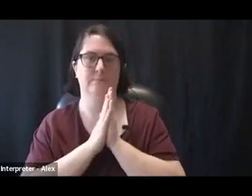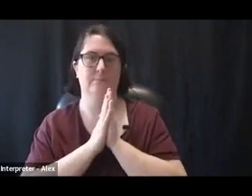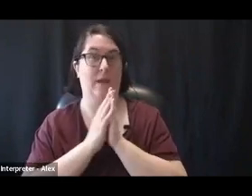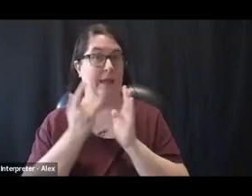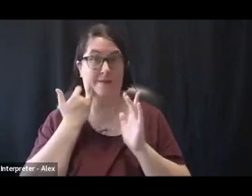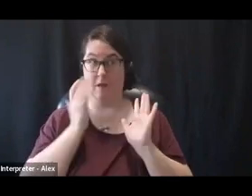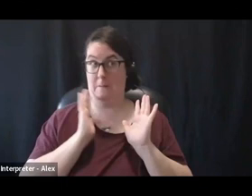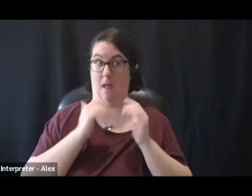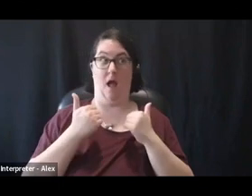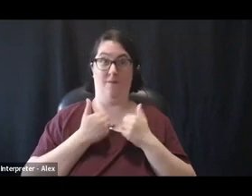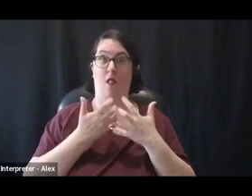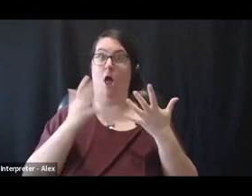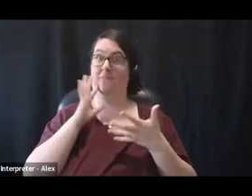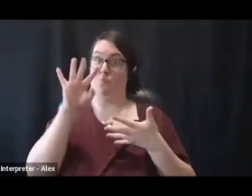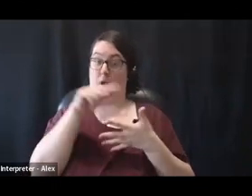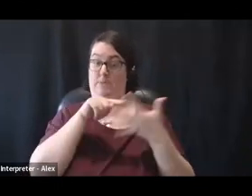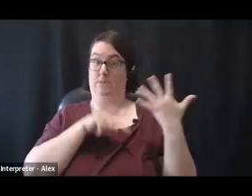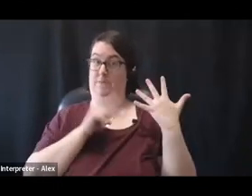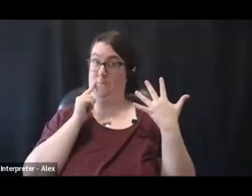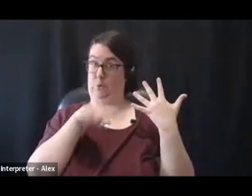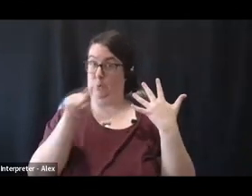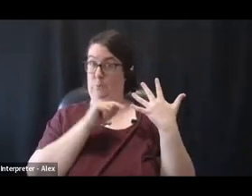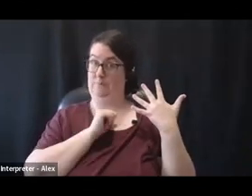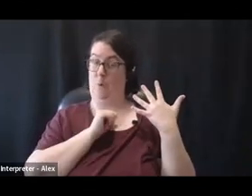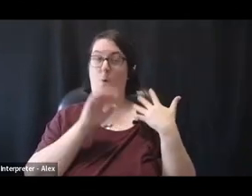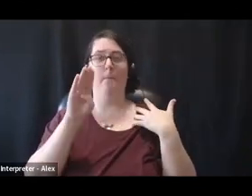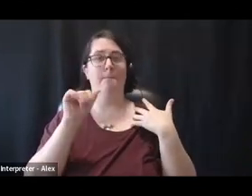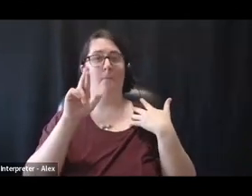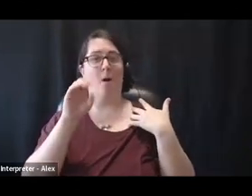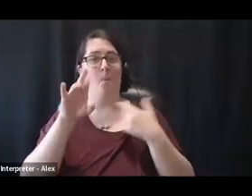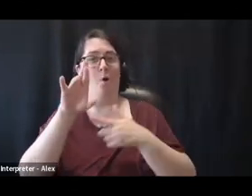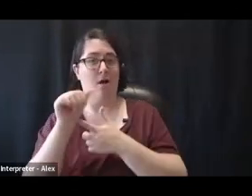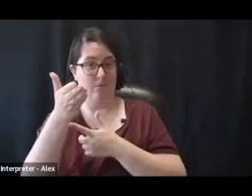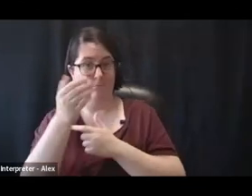Otherwise, I have a lot of prompts for you. Barbara, join us.